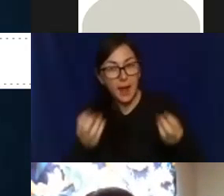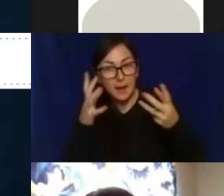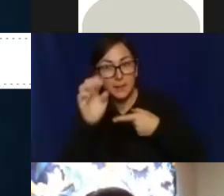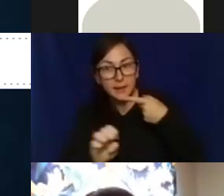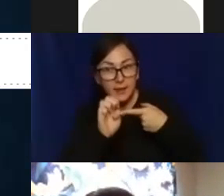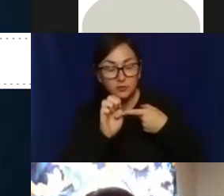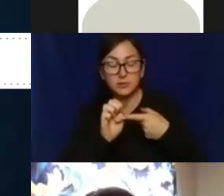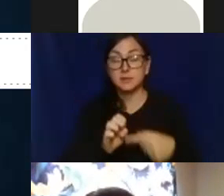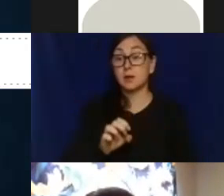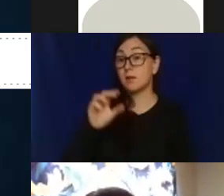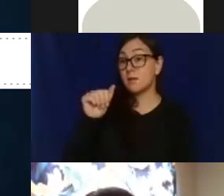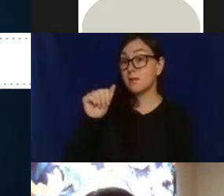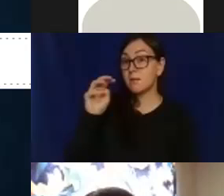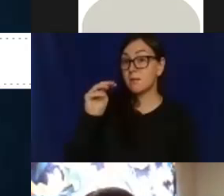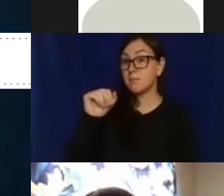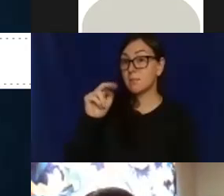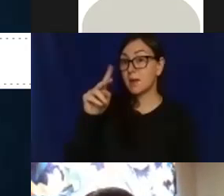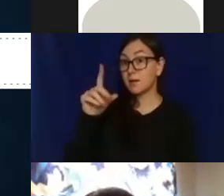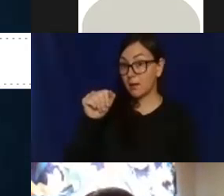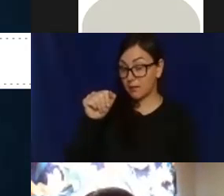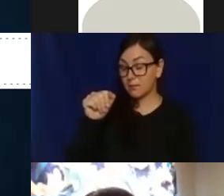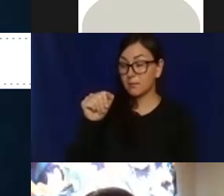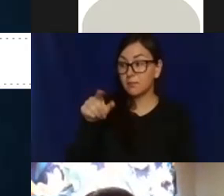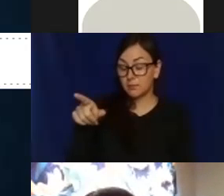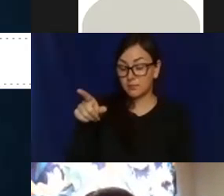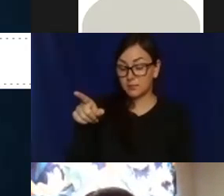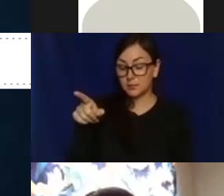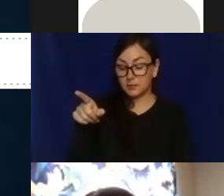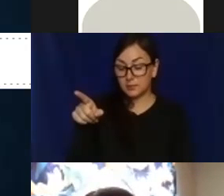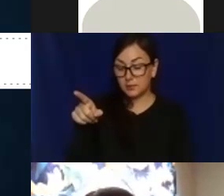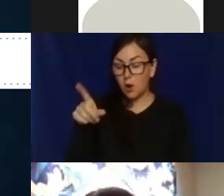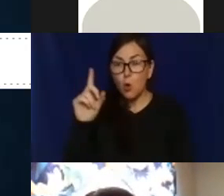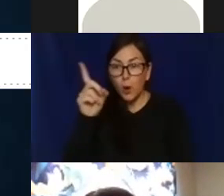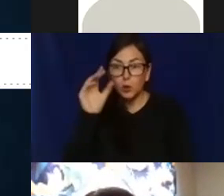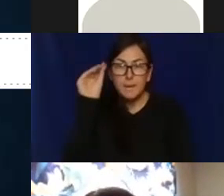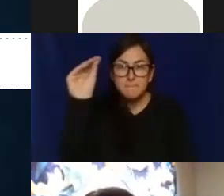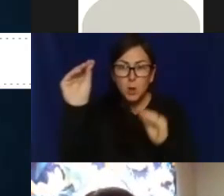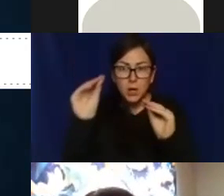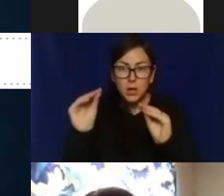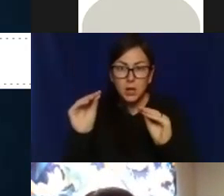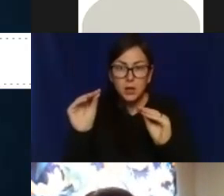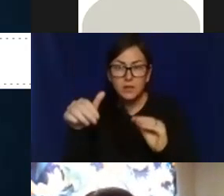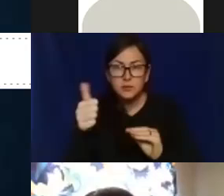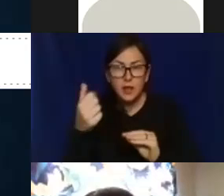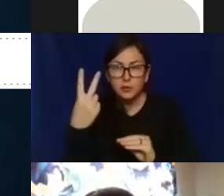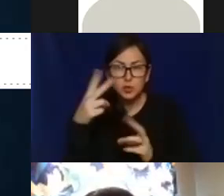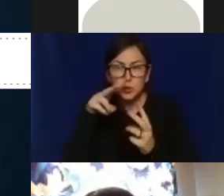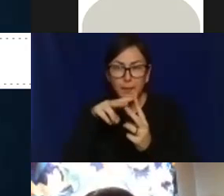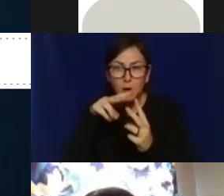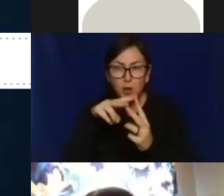your question here is, where do I put those other 2 pairs? Does everybody see here the way I